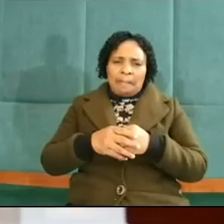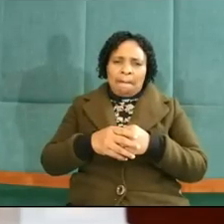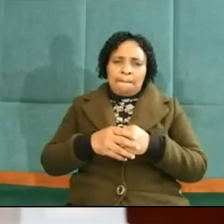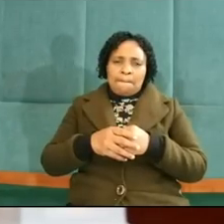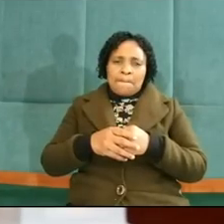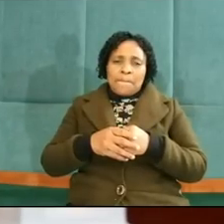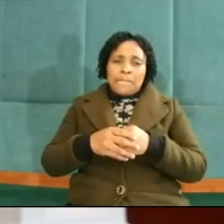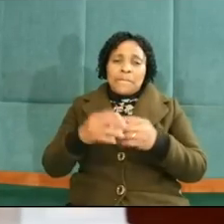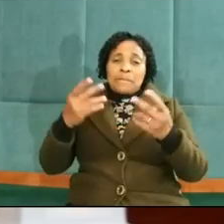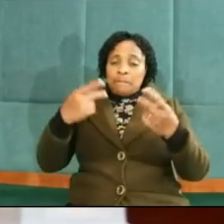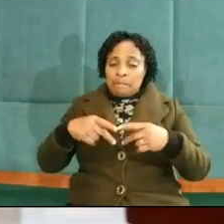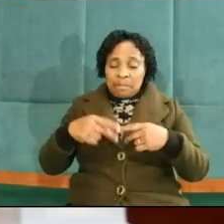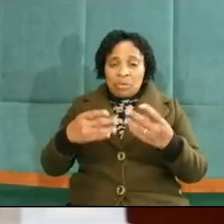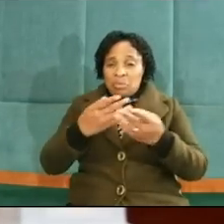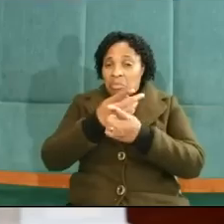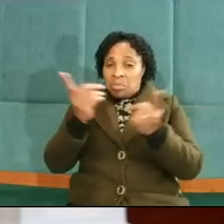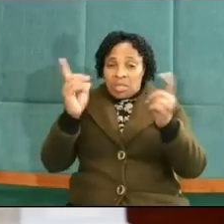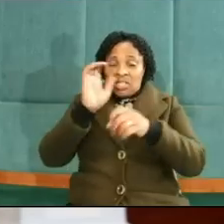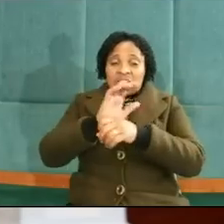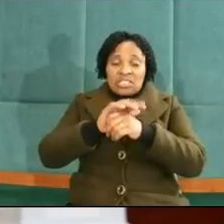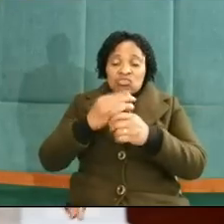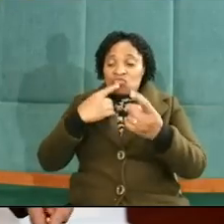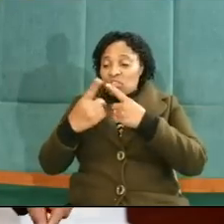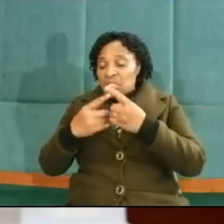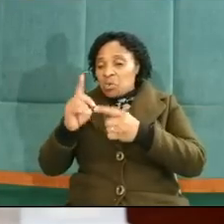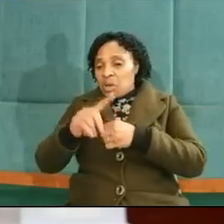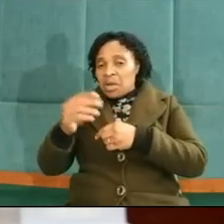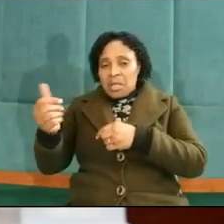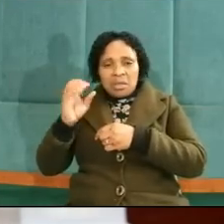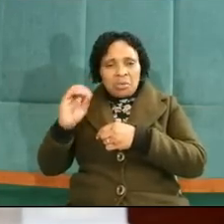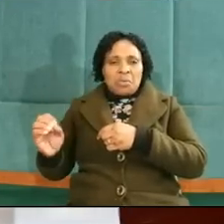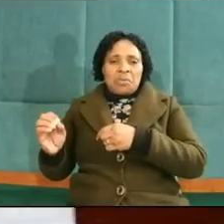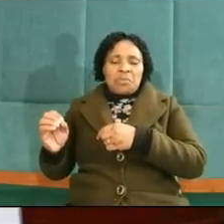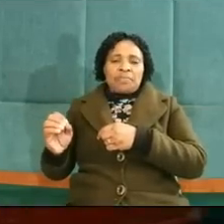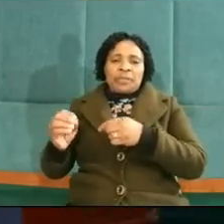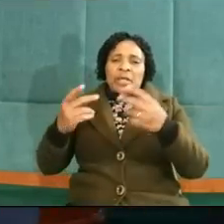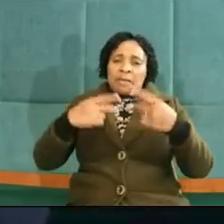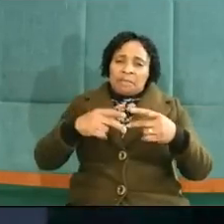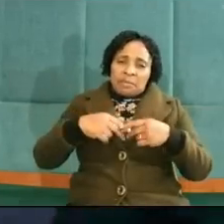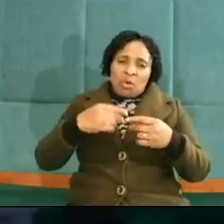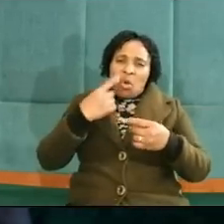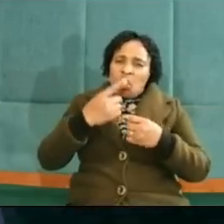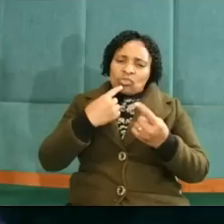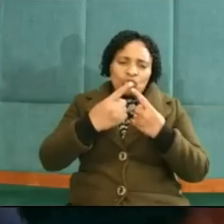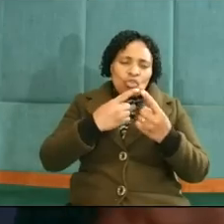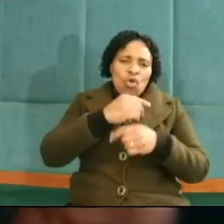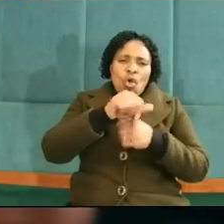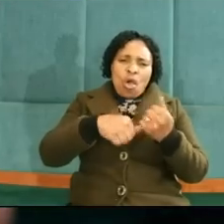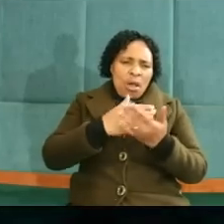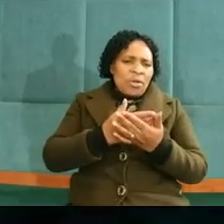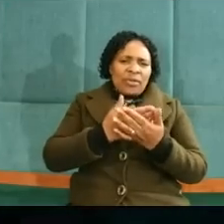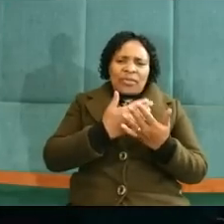There may be other people in the church that we're not talking to. There may be people who say all manner of stuff against us and our